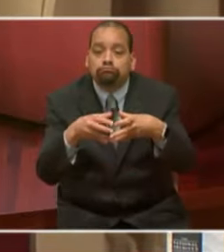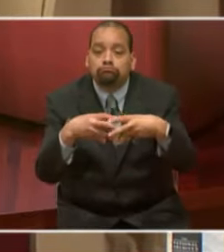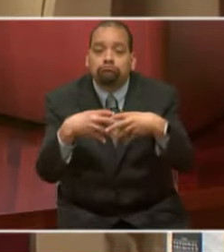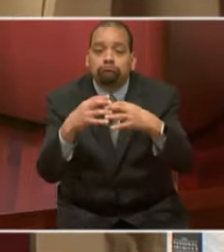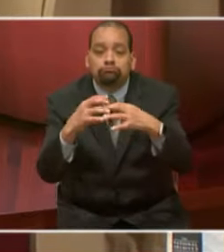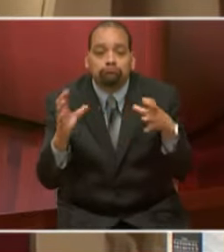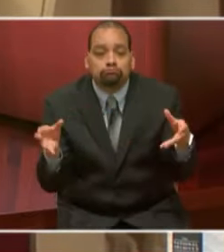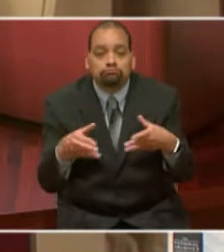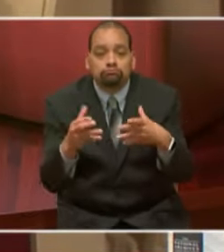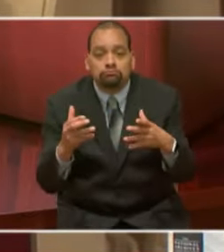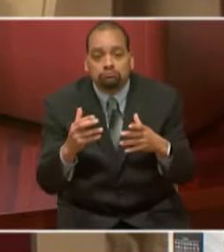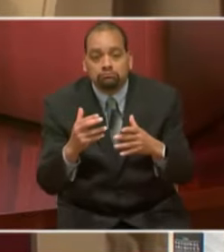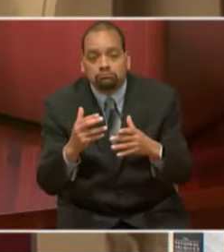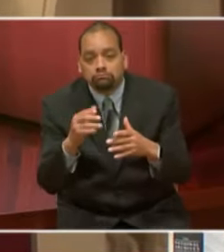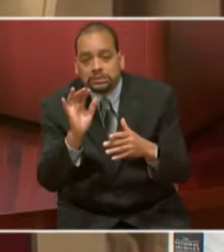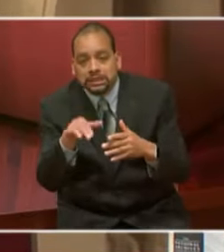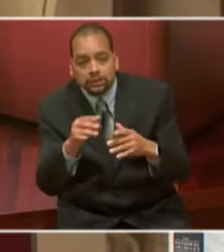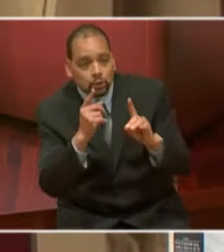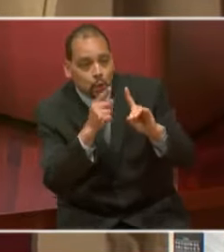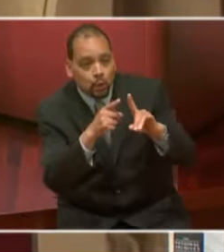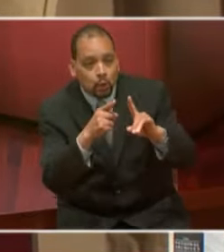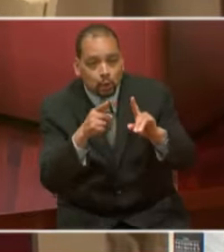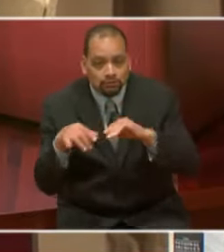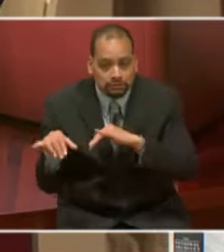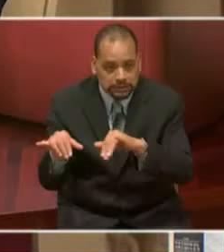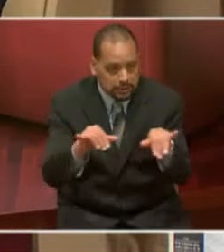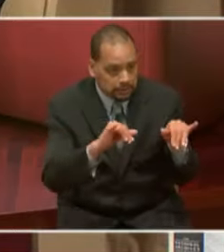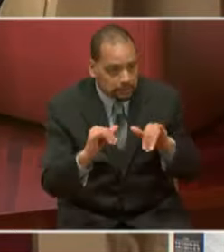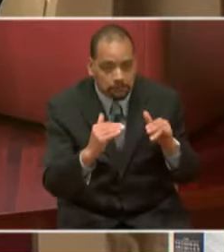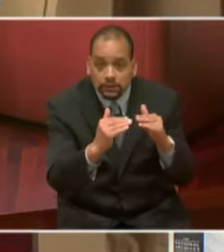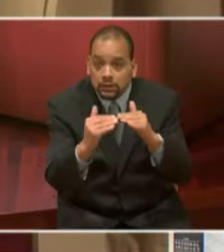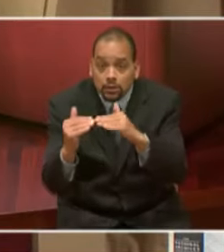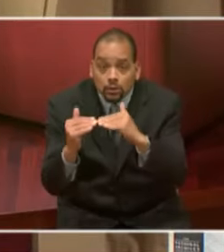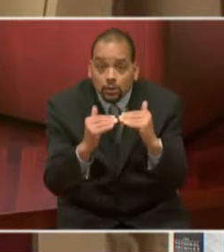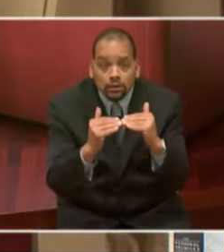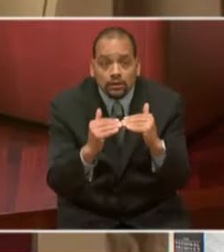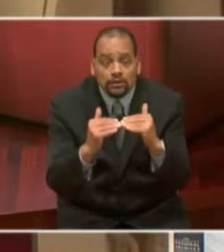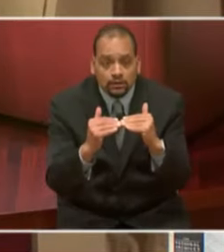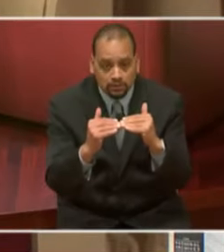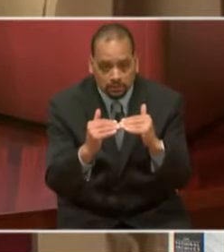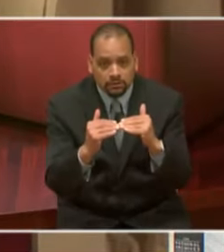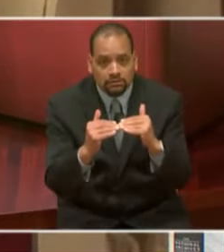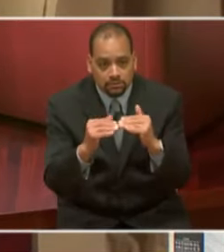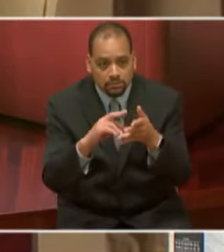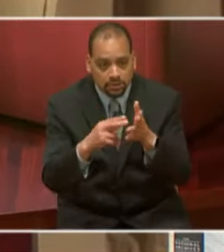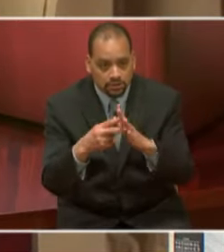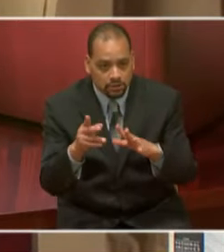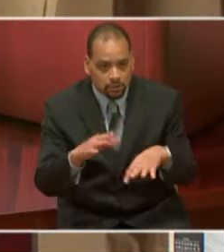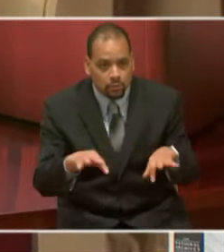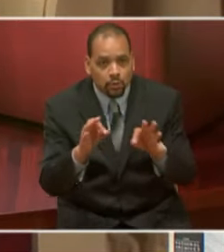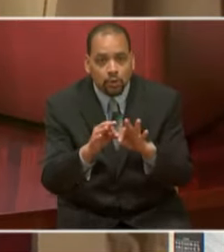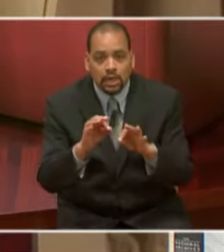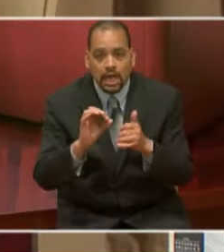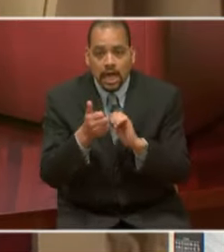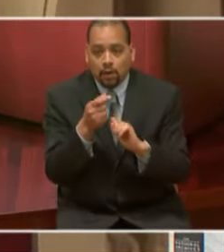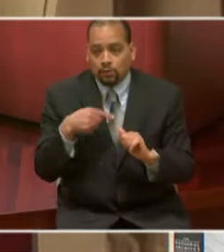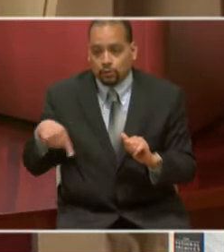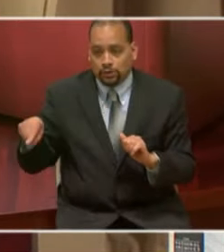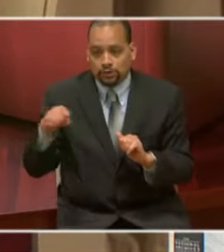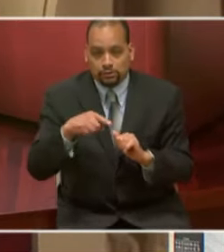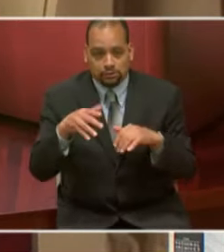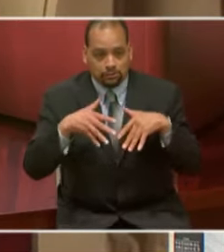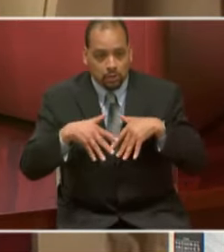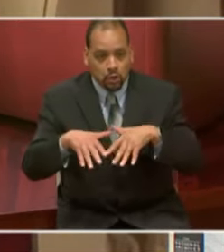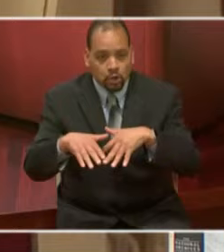vote should be as simple as getting a glass of water.